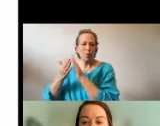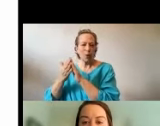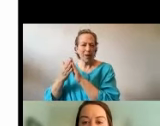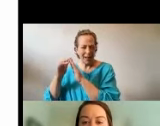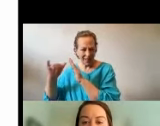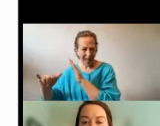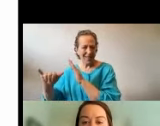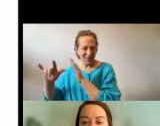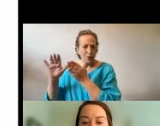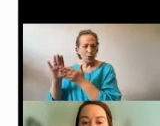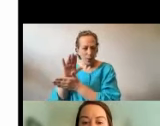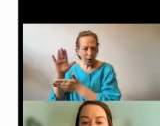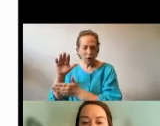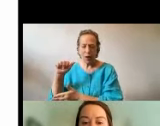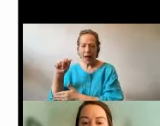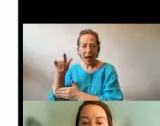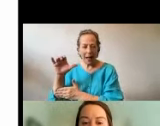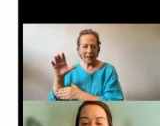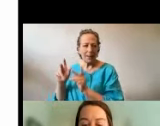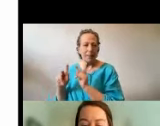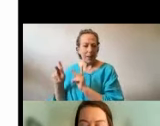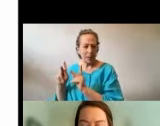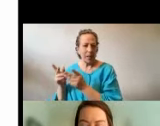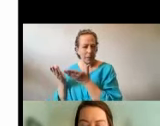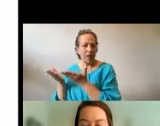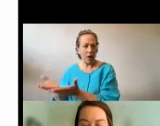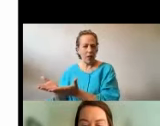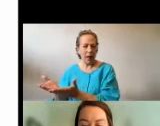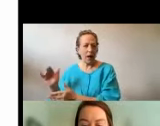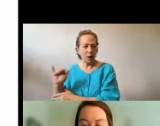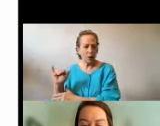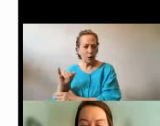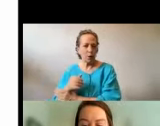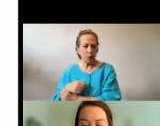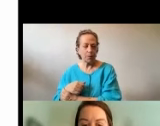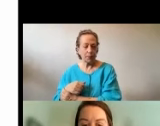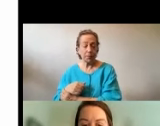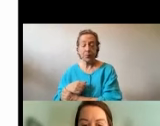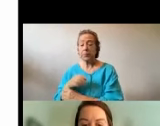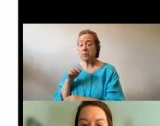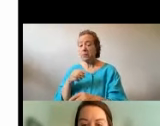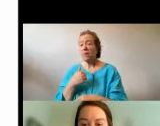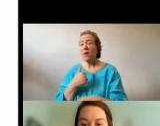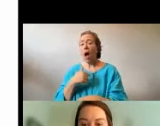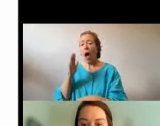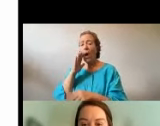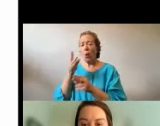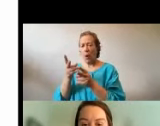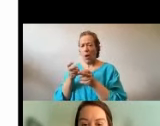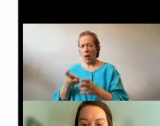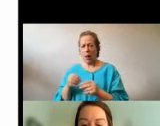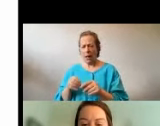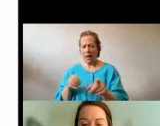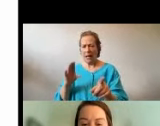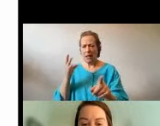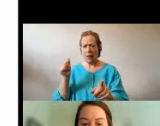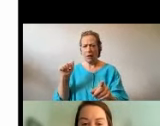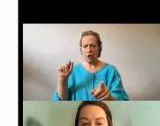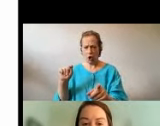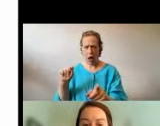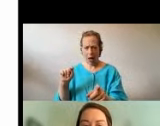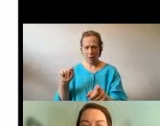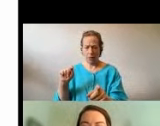folks are there to help. We do have examples, and in the chat, I will paste a link